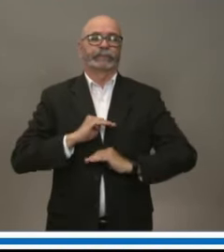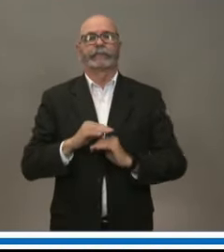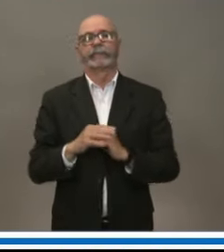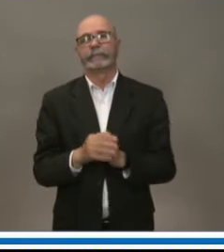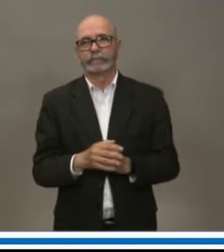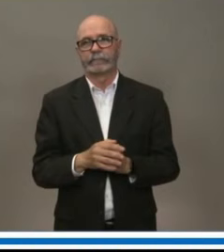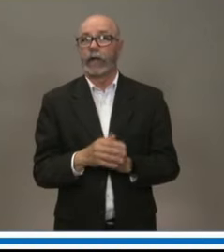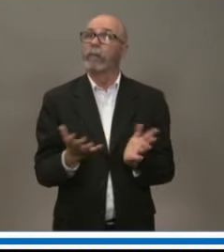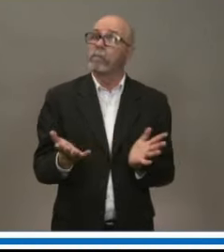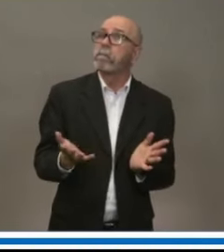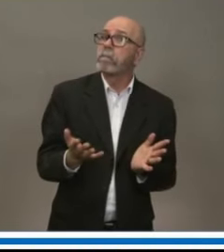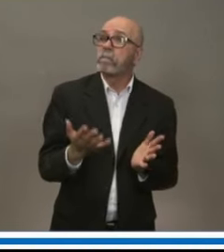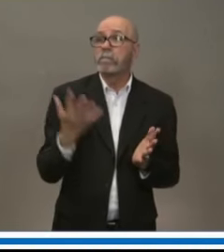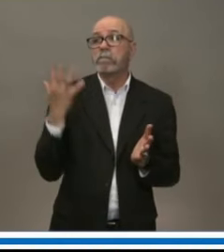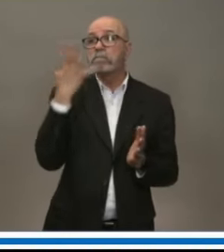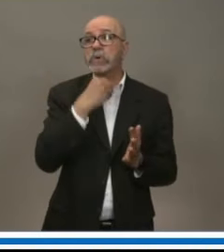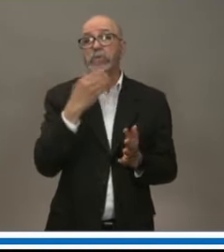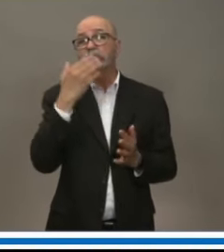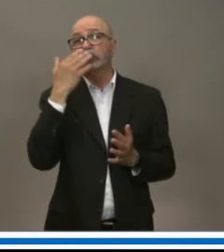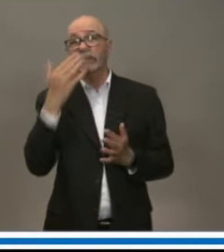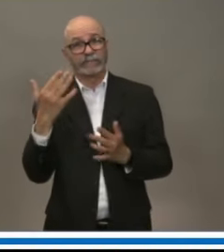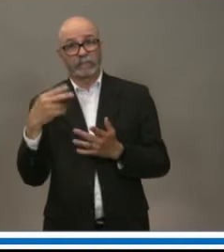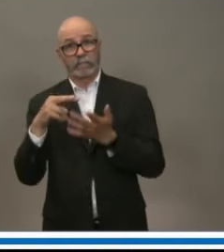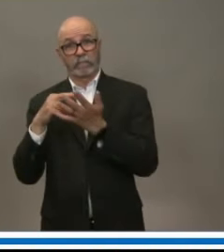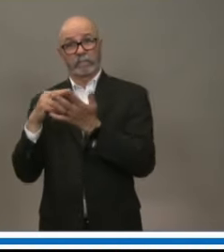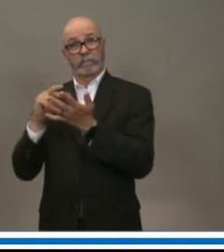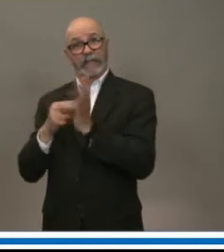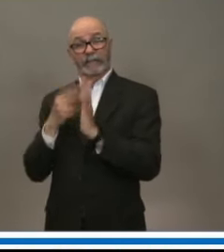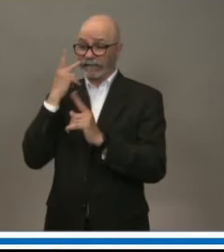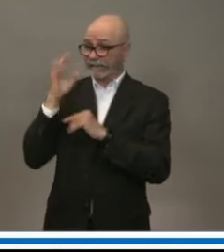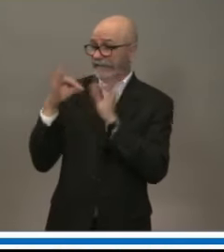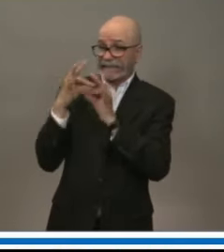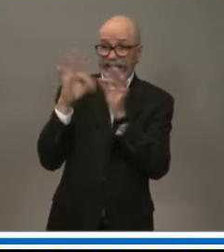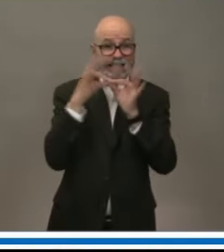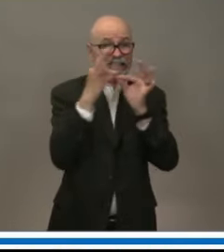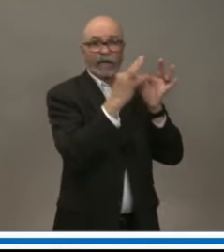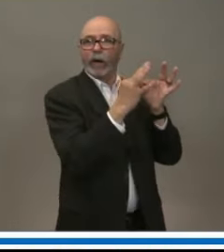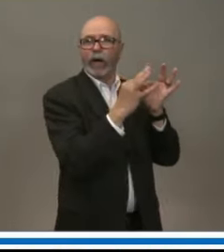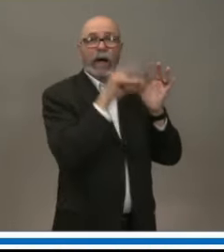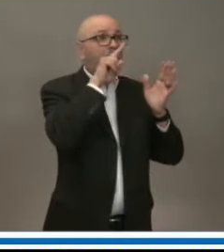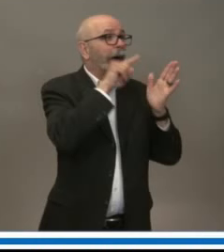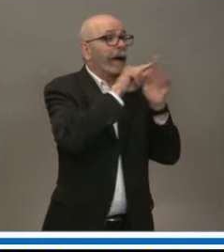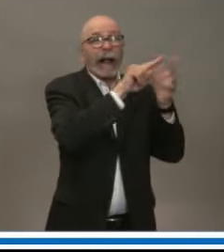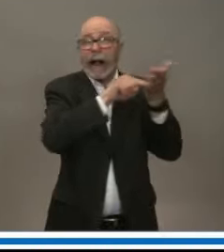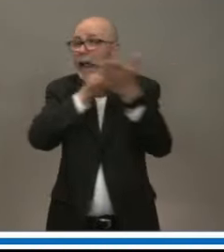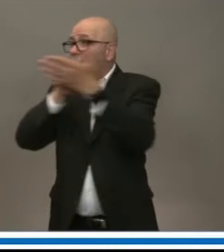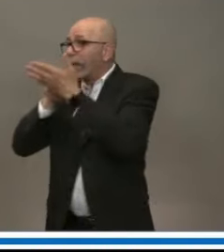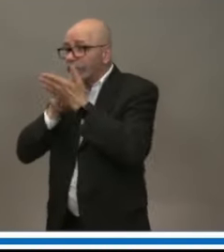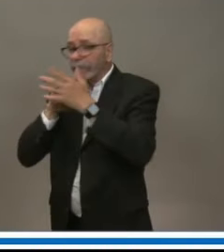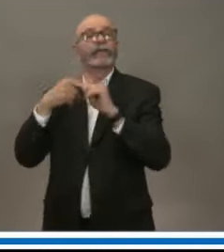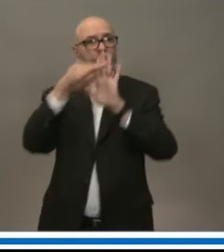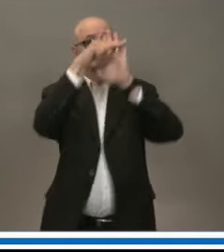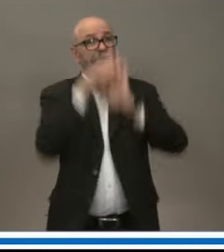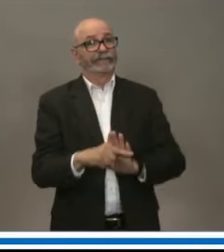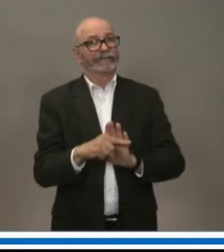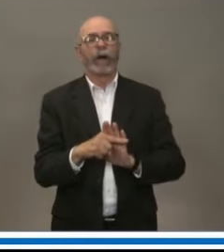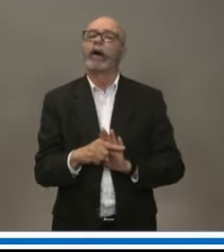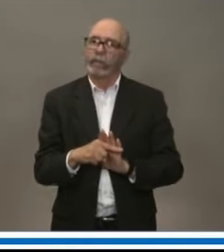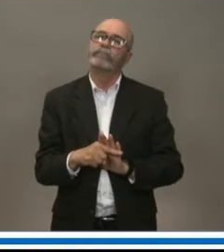the ability to have so many people tested is testament to my colleagues at the lab. And yesterday they processed